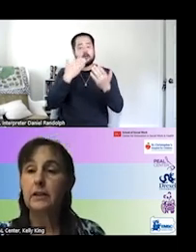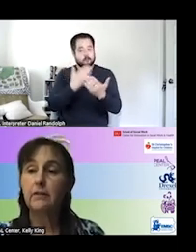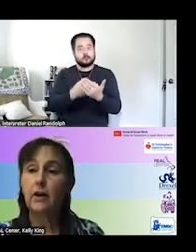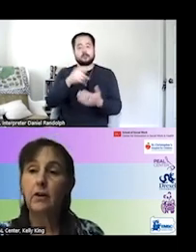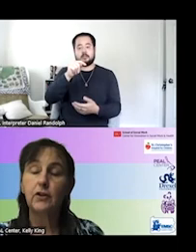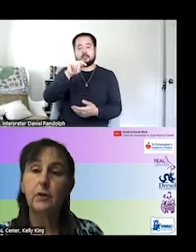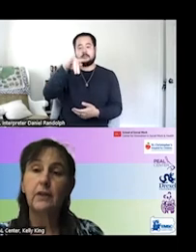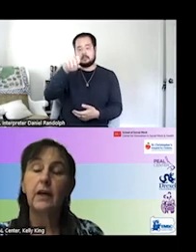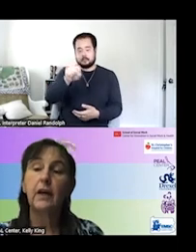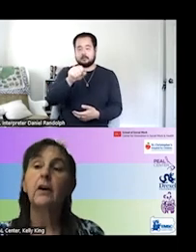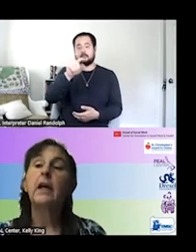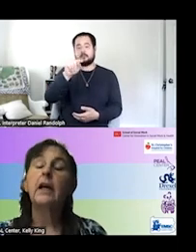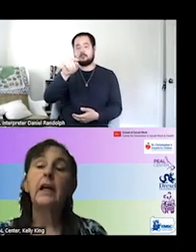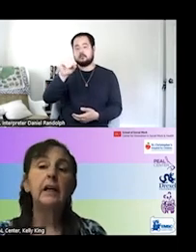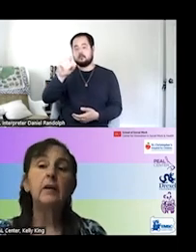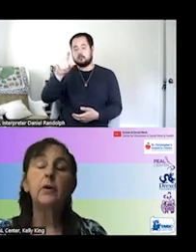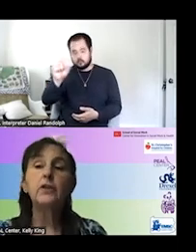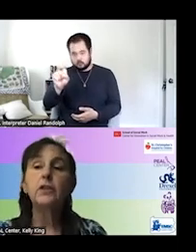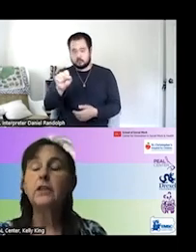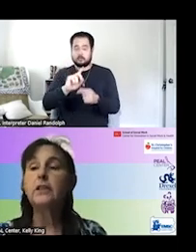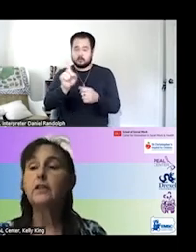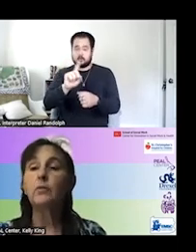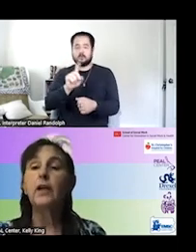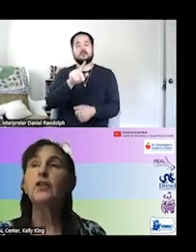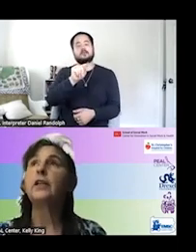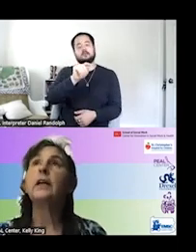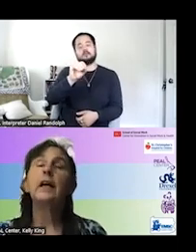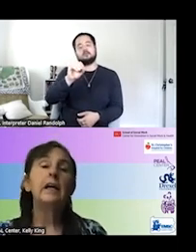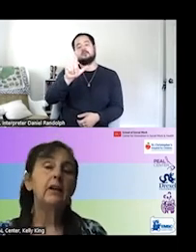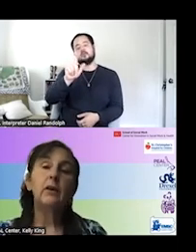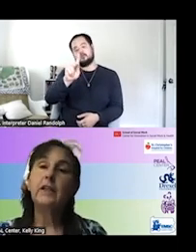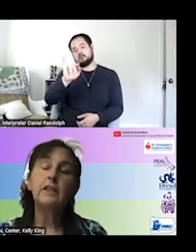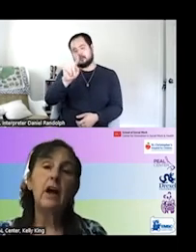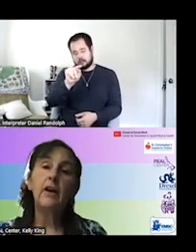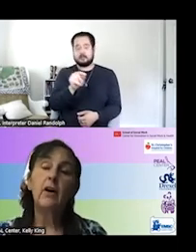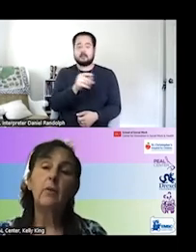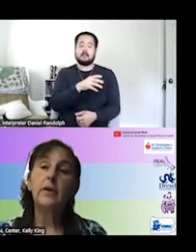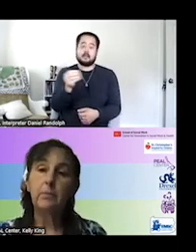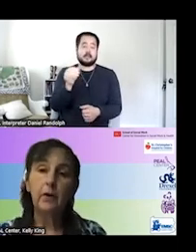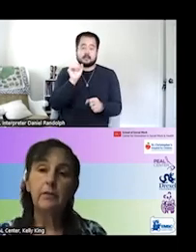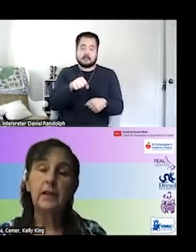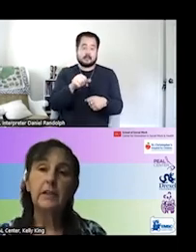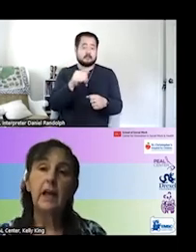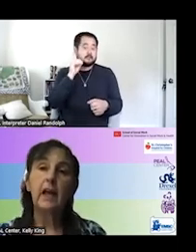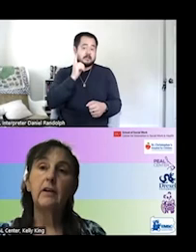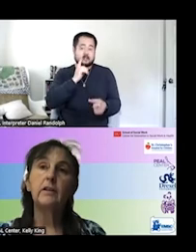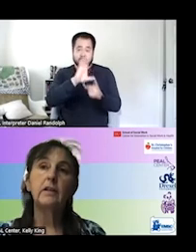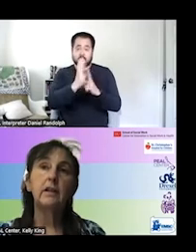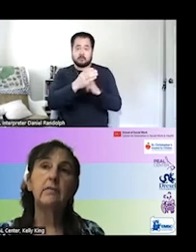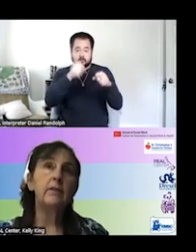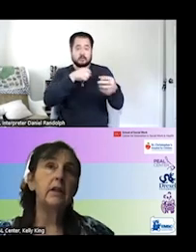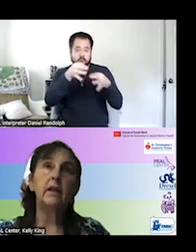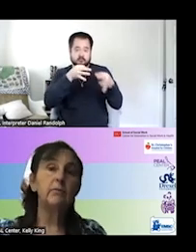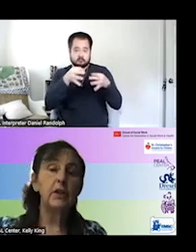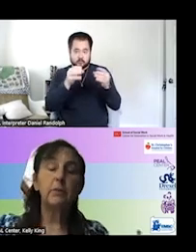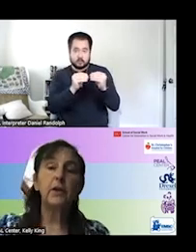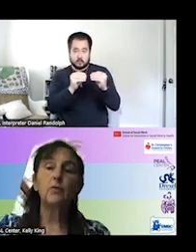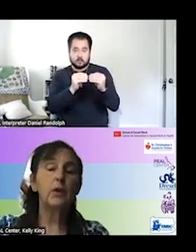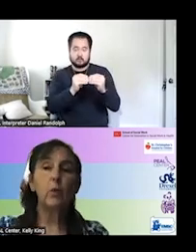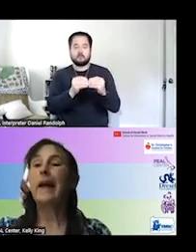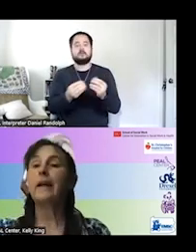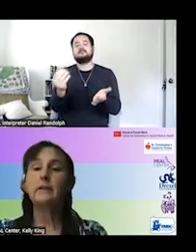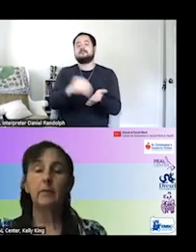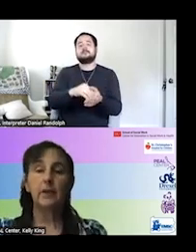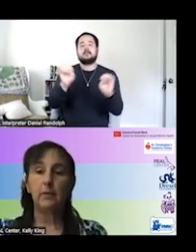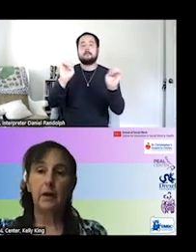about the deaf culture in there. In an emergency situation, it's not always perfect. And just because